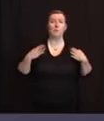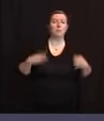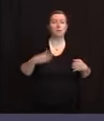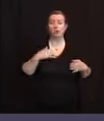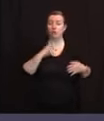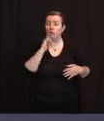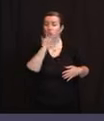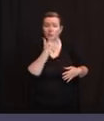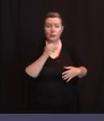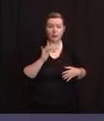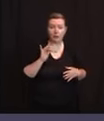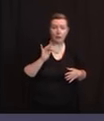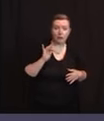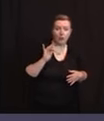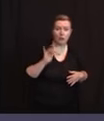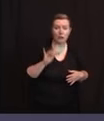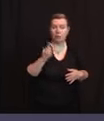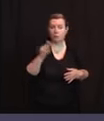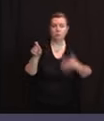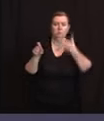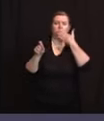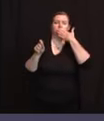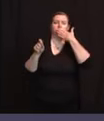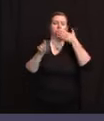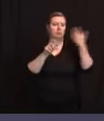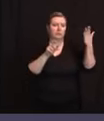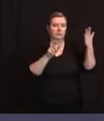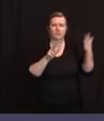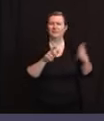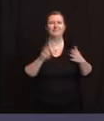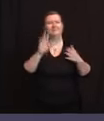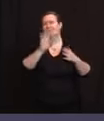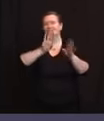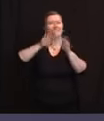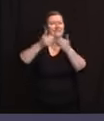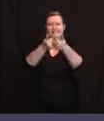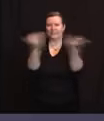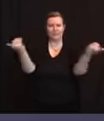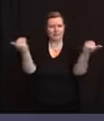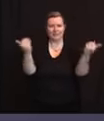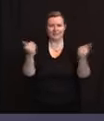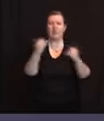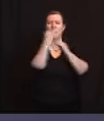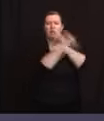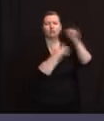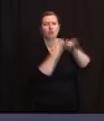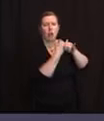check box 1. Rob, you can answer that. I have said, I think